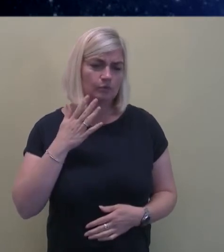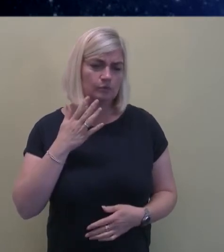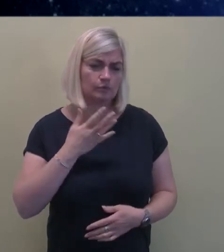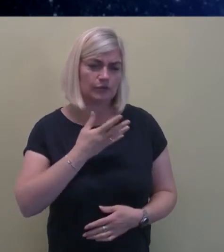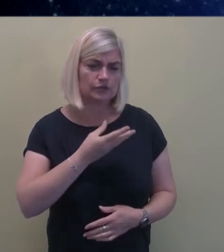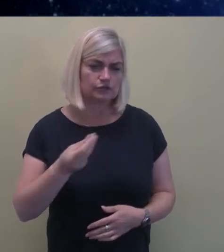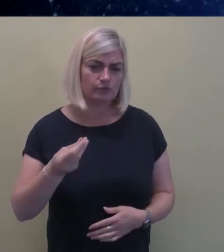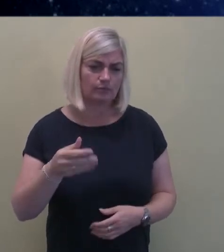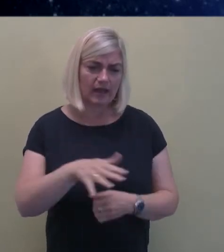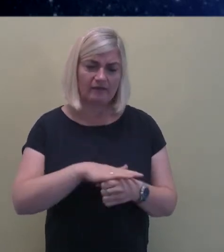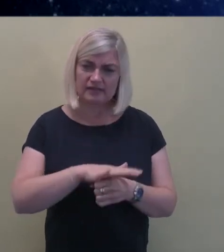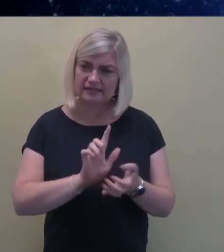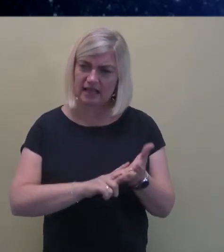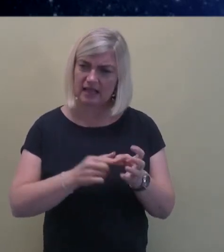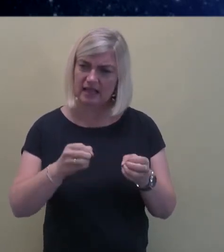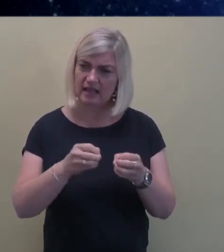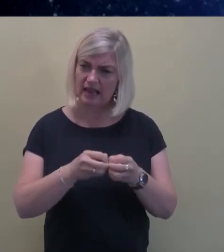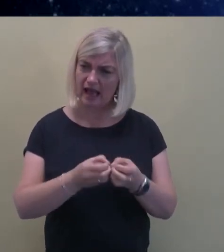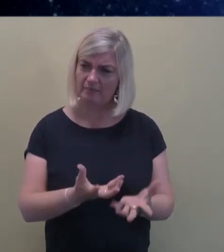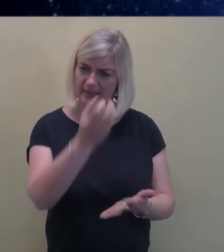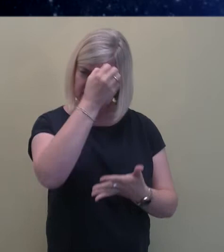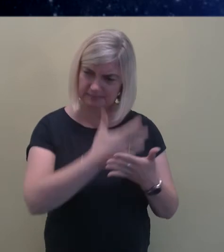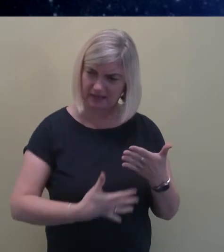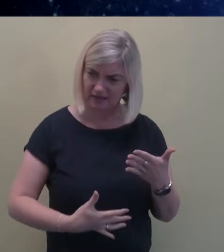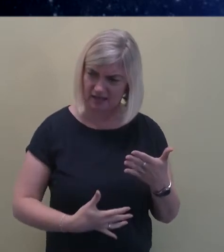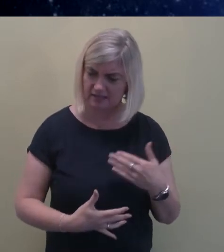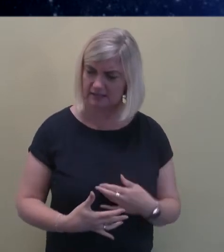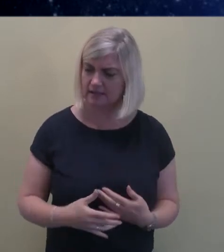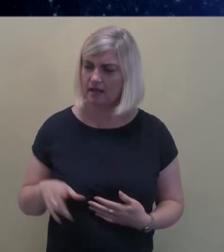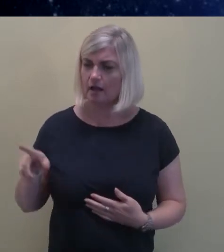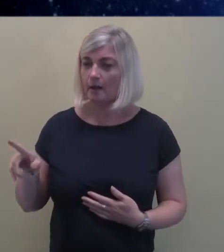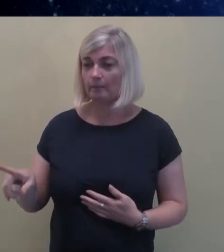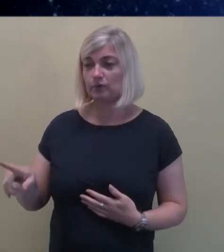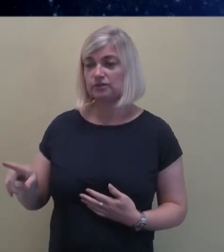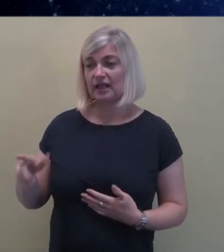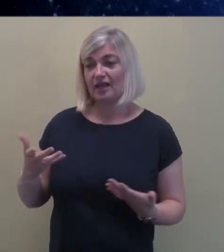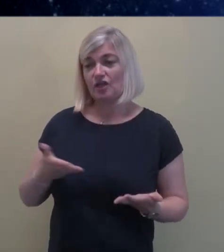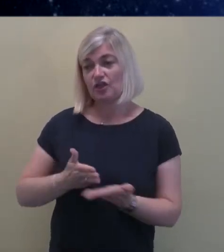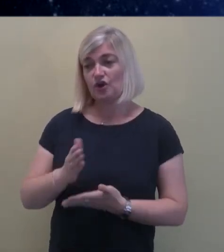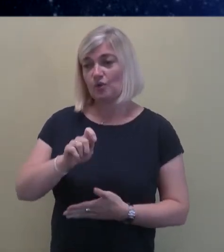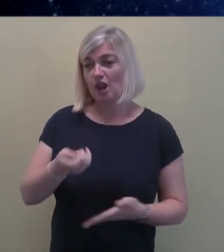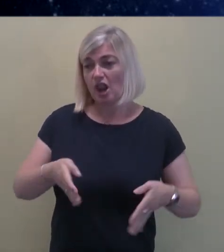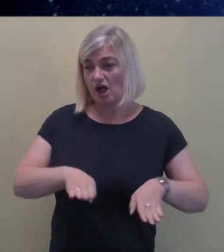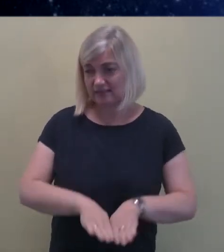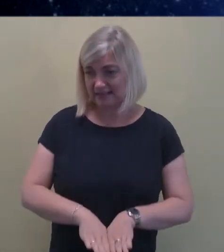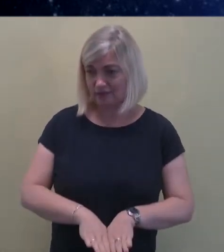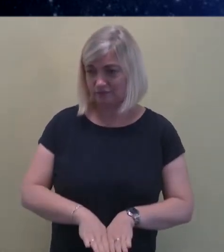help students support and purchase the equipment that they need for studying. And with this lockdown, definitely we're going to change the way we do things and the